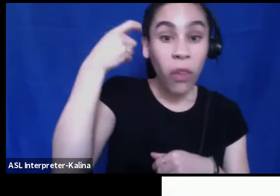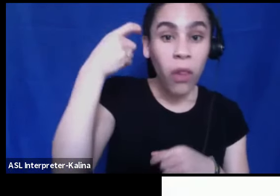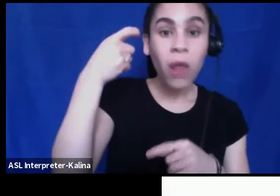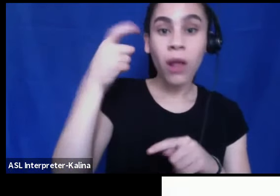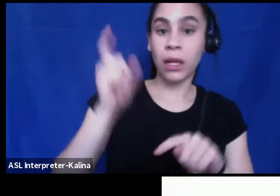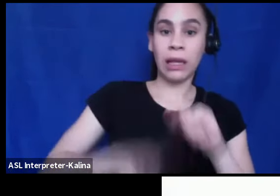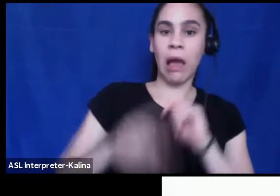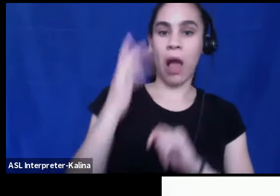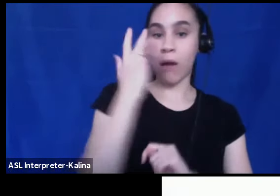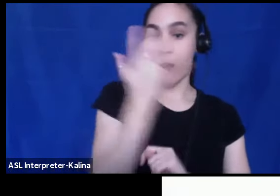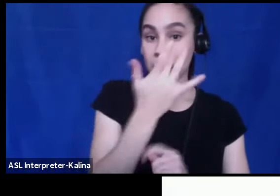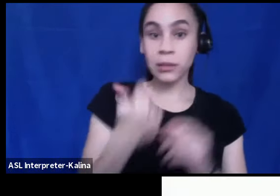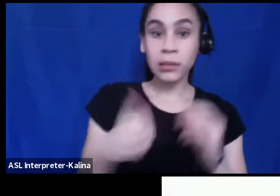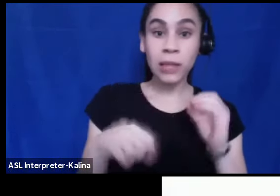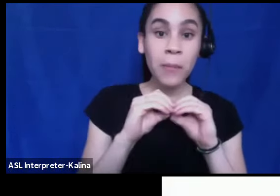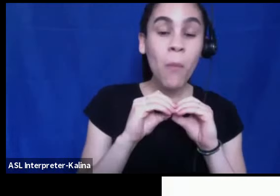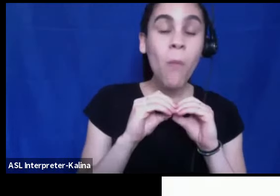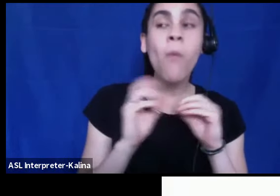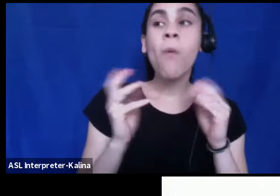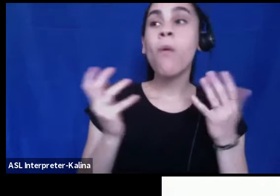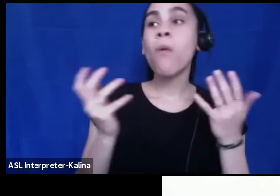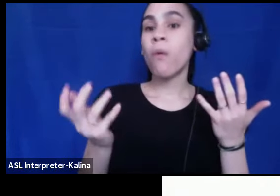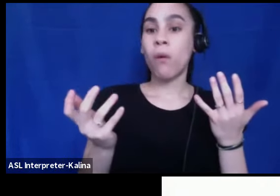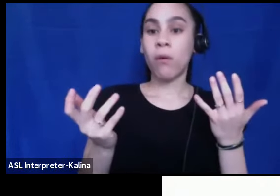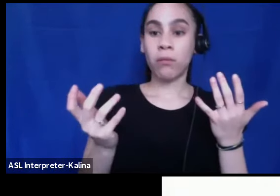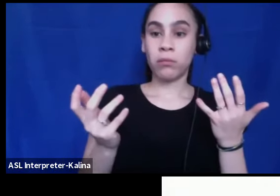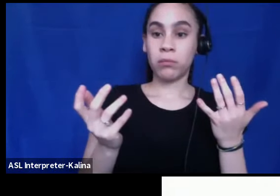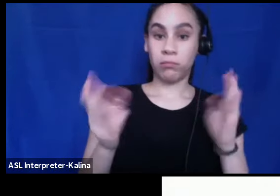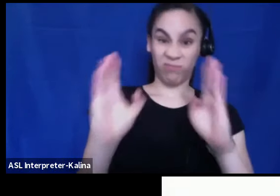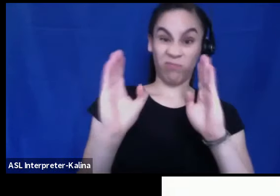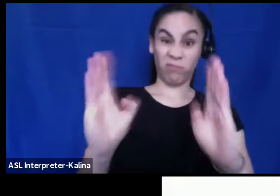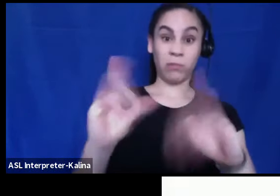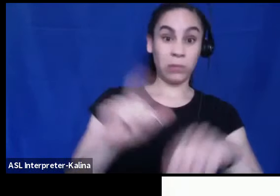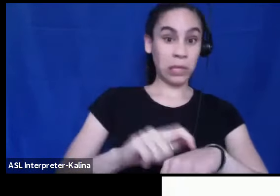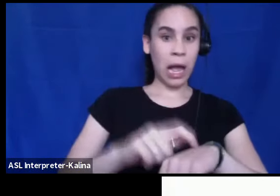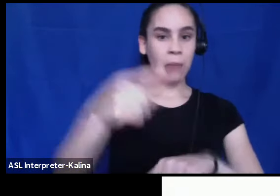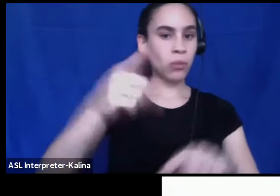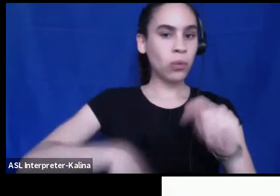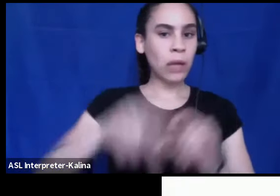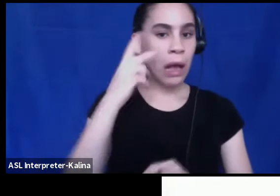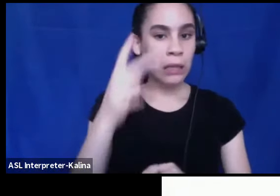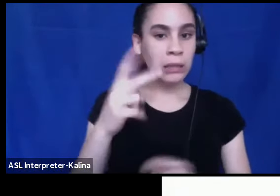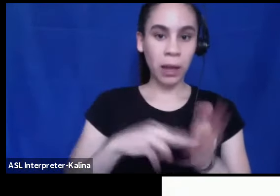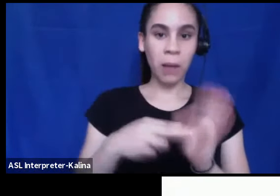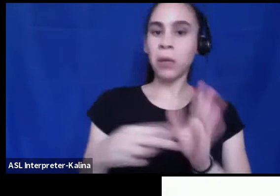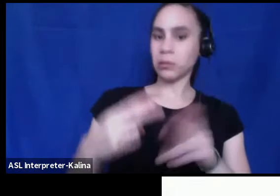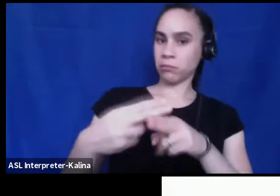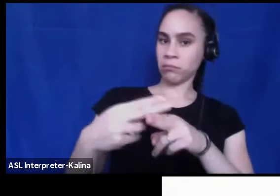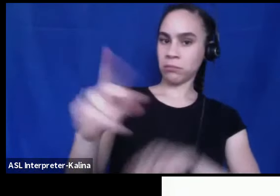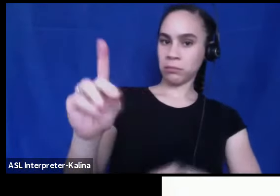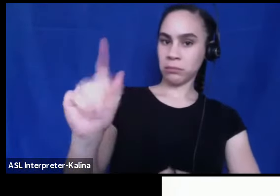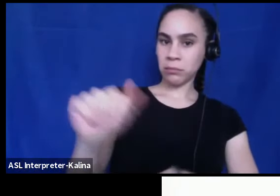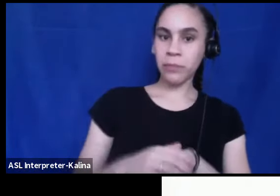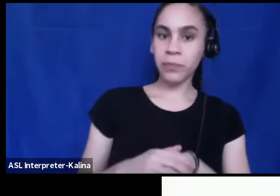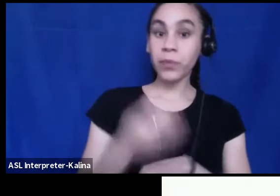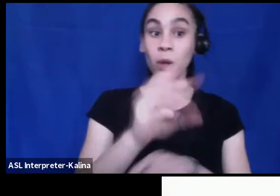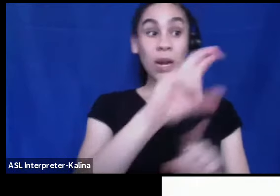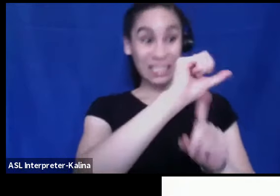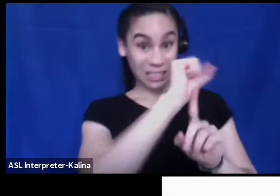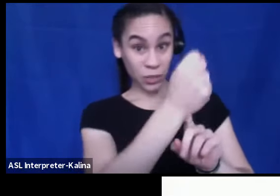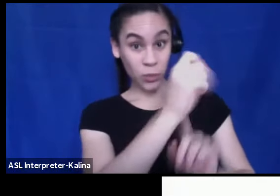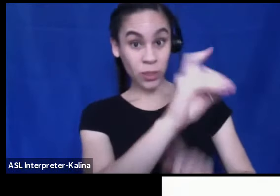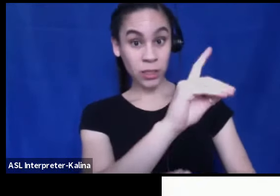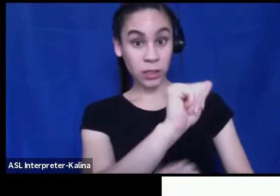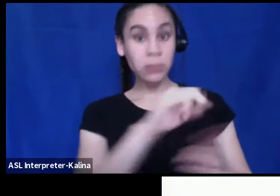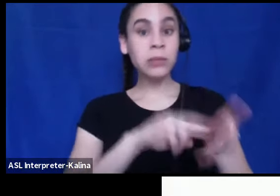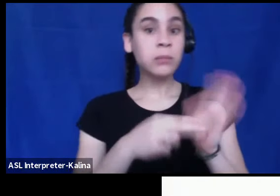contact lenses for a period of time, you can't see. That's a temporary disability. Or a situational disability, you can end up